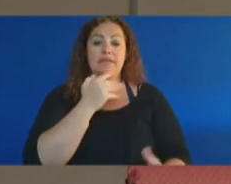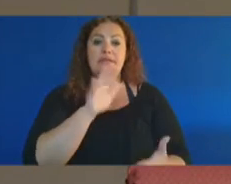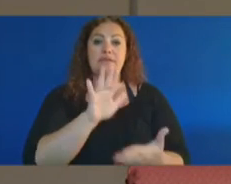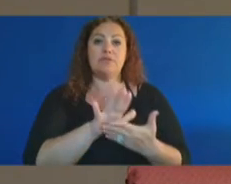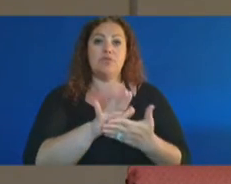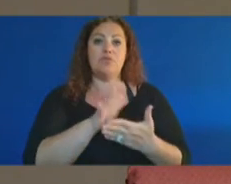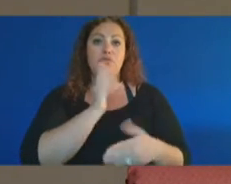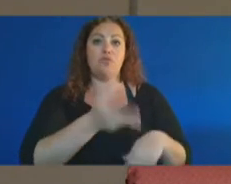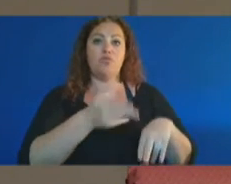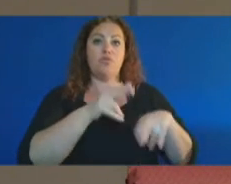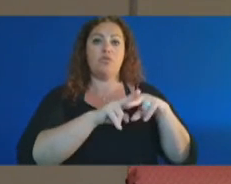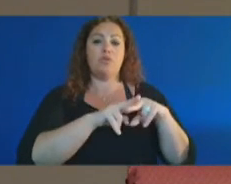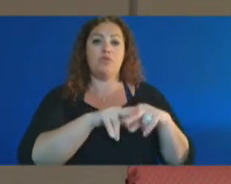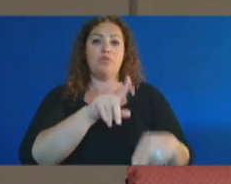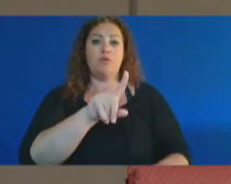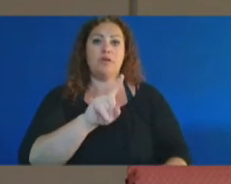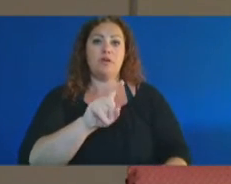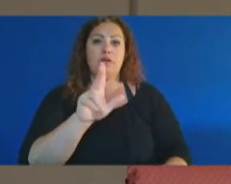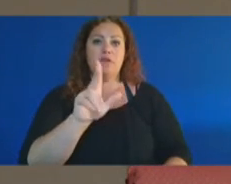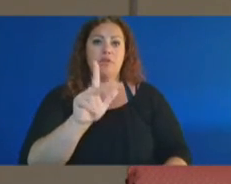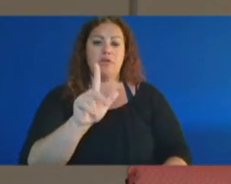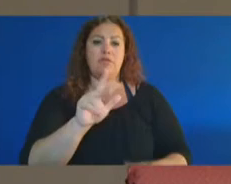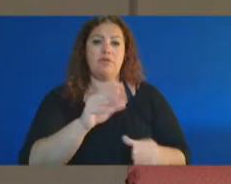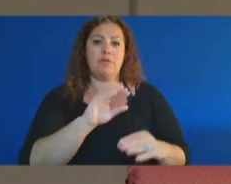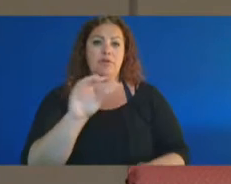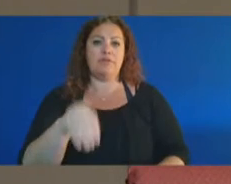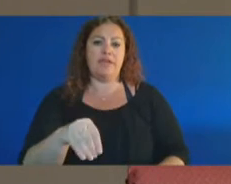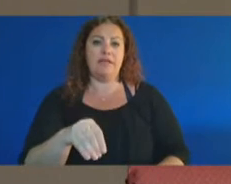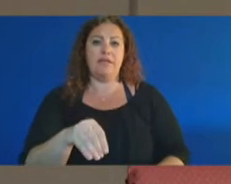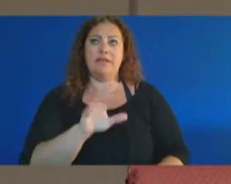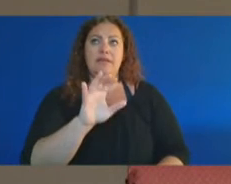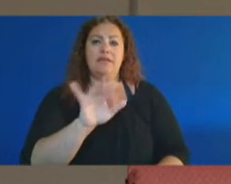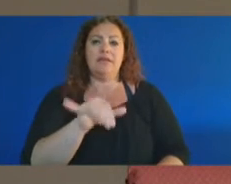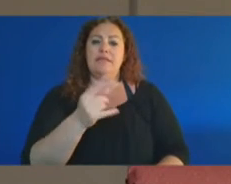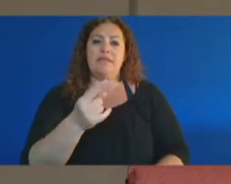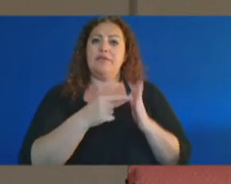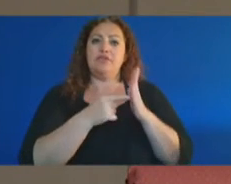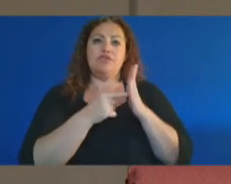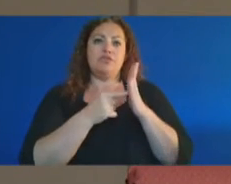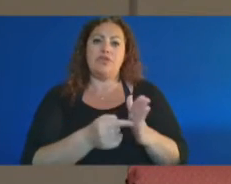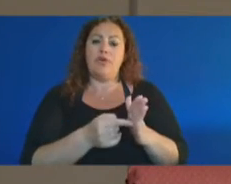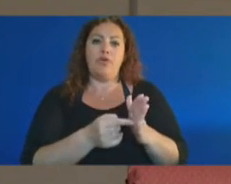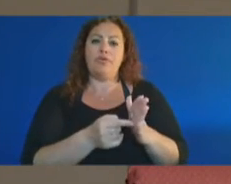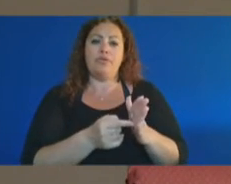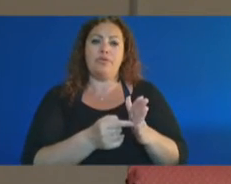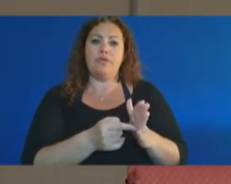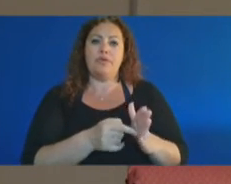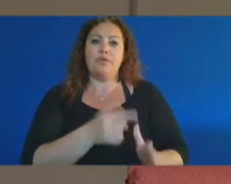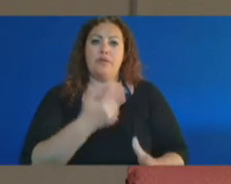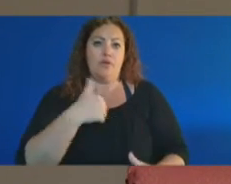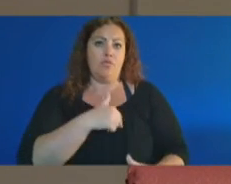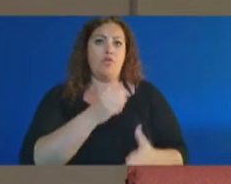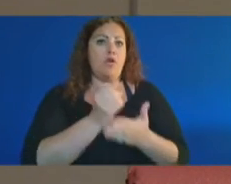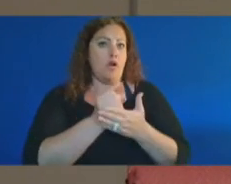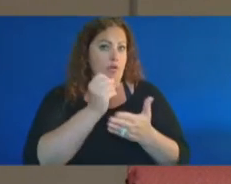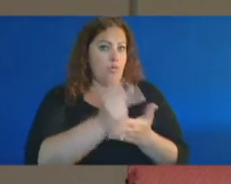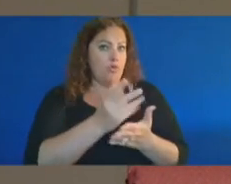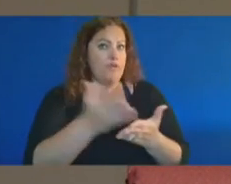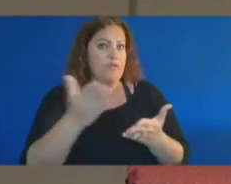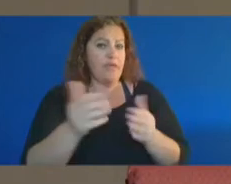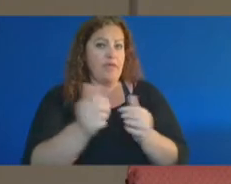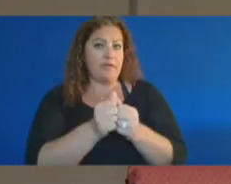to 123% so it's just goes to show that we are approving things